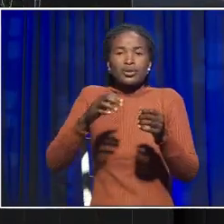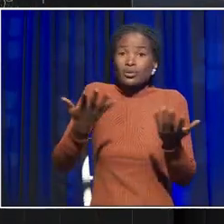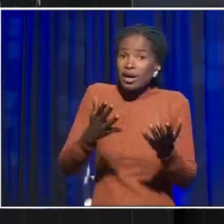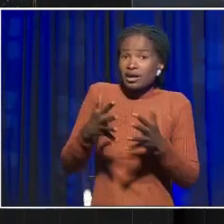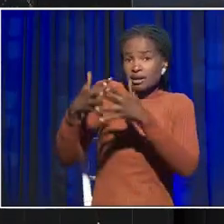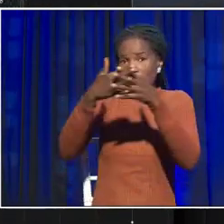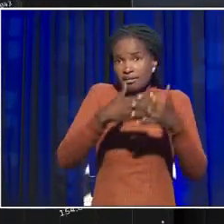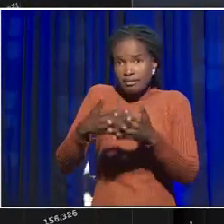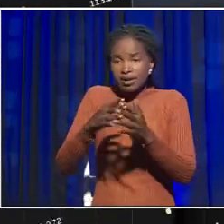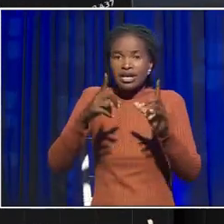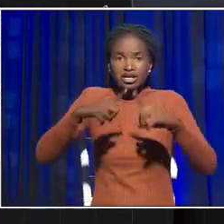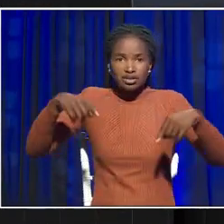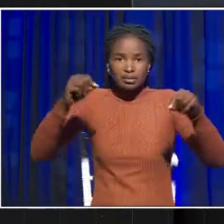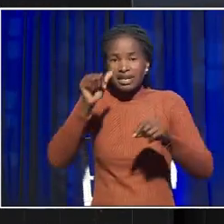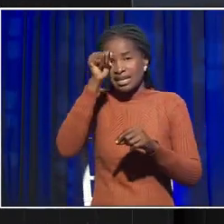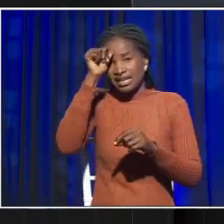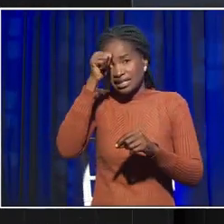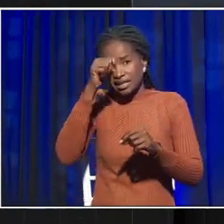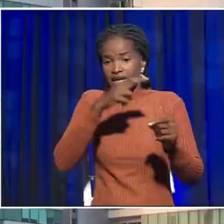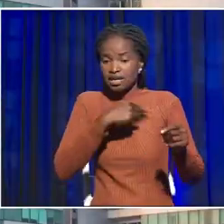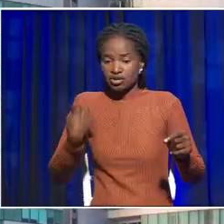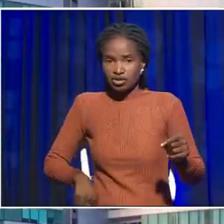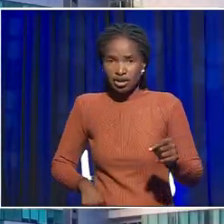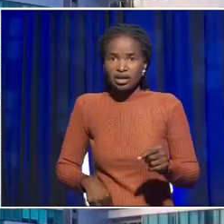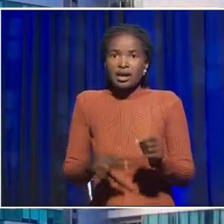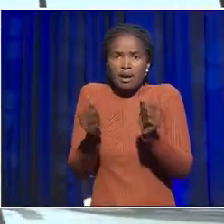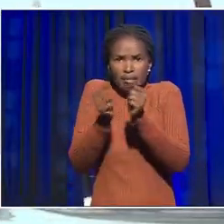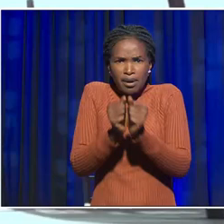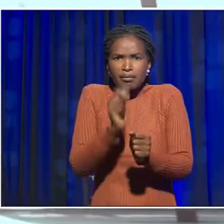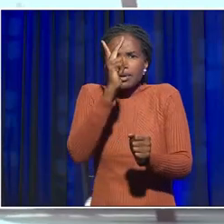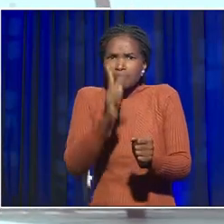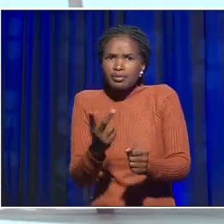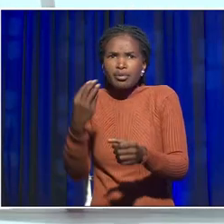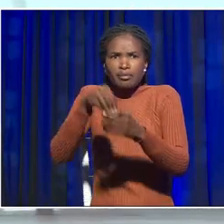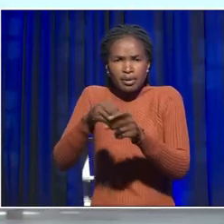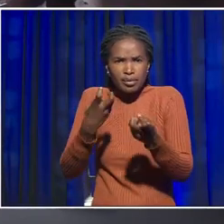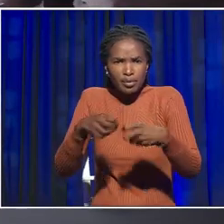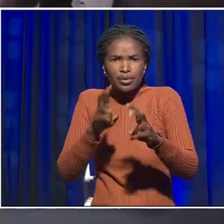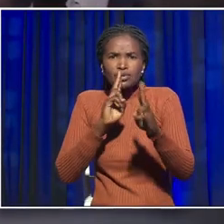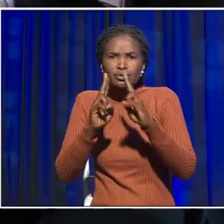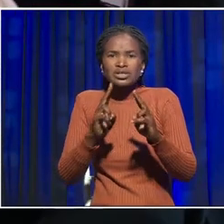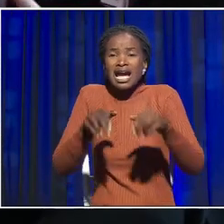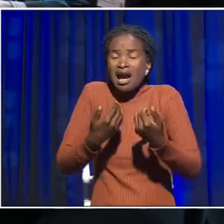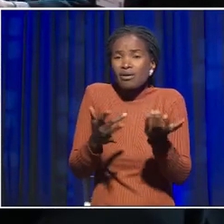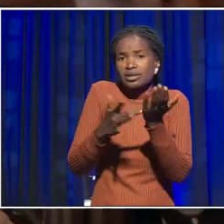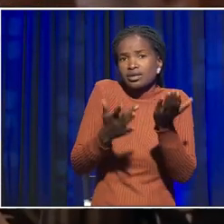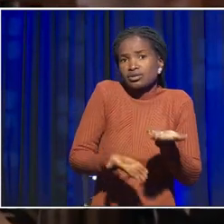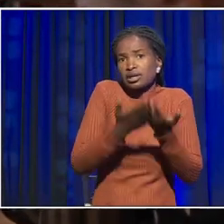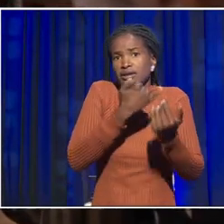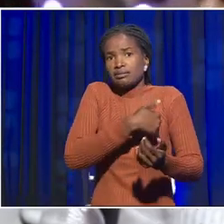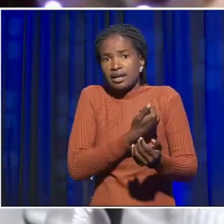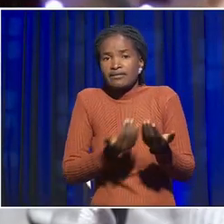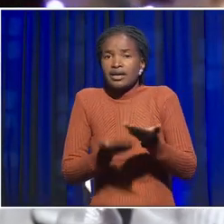Japan, India, and China, bringing together stakeholders to identify the impacts of these technologies, co-design innovative